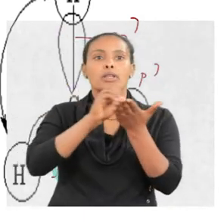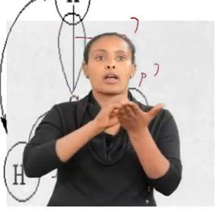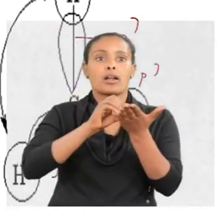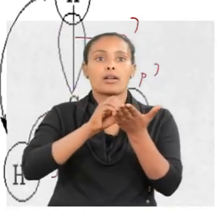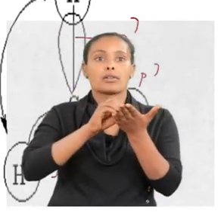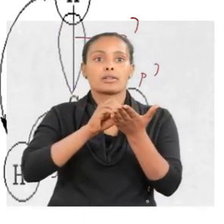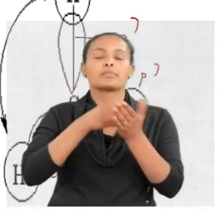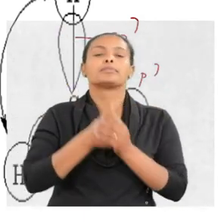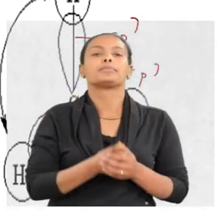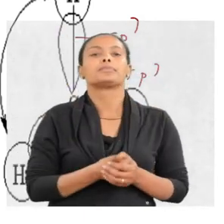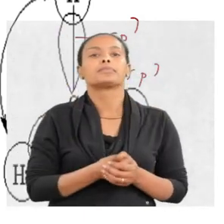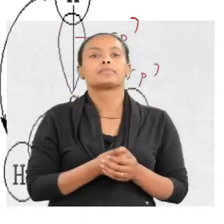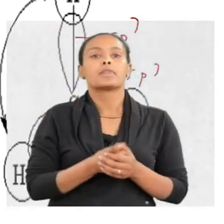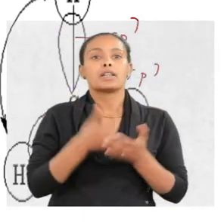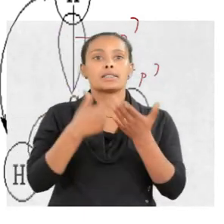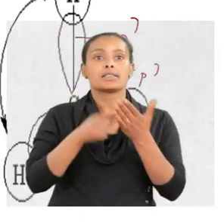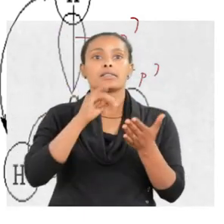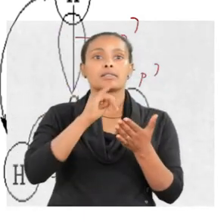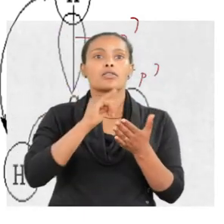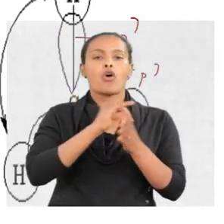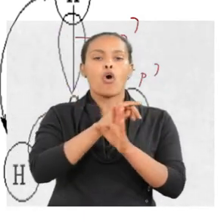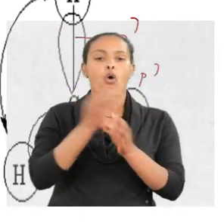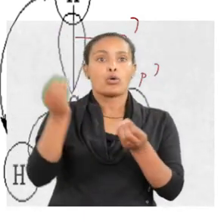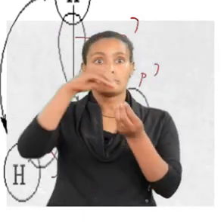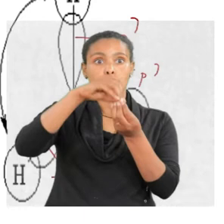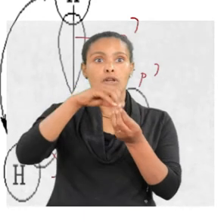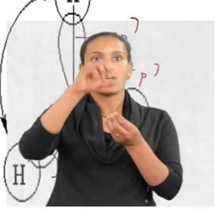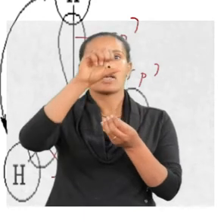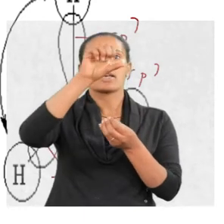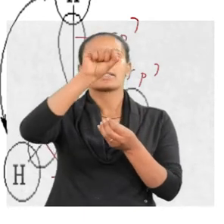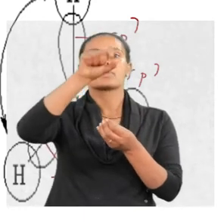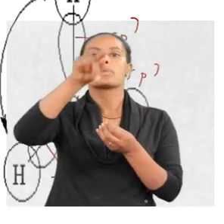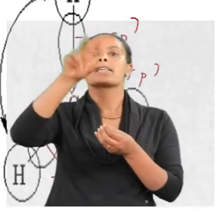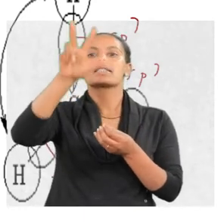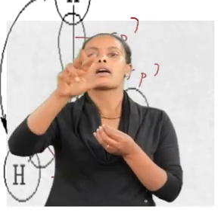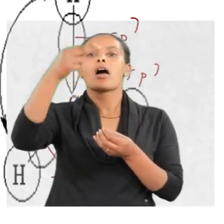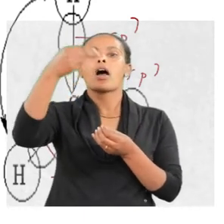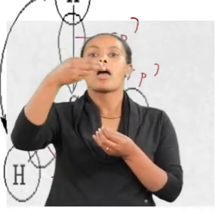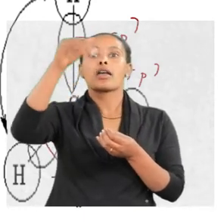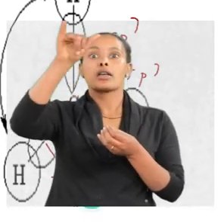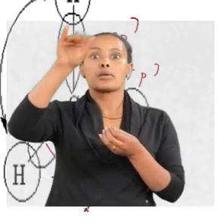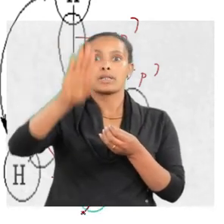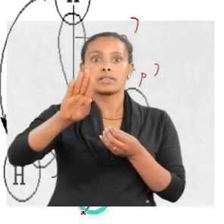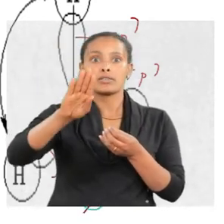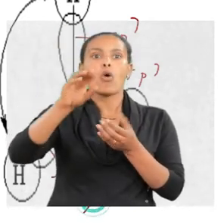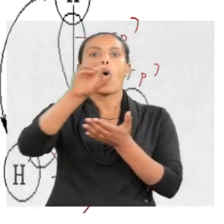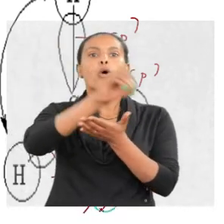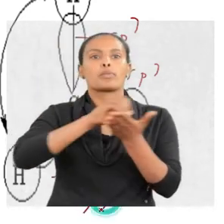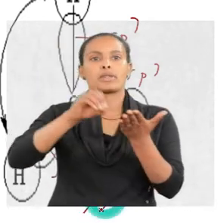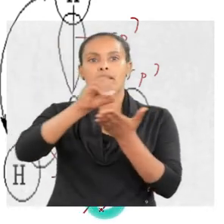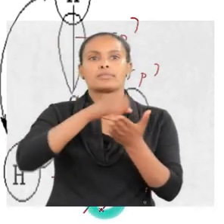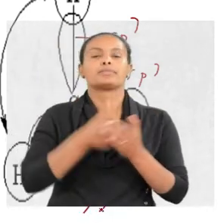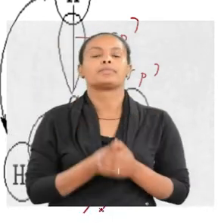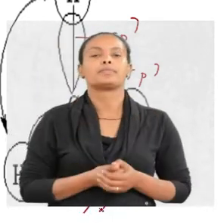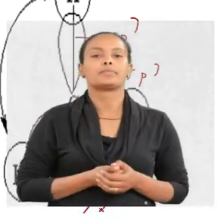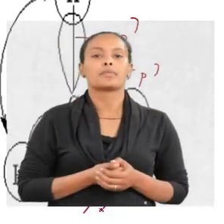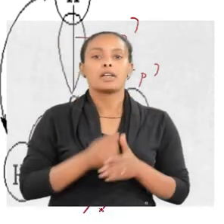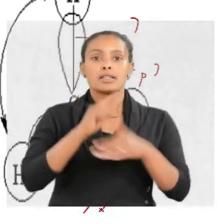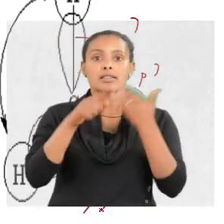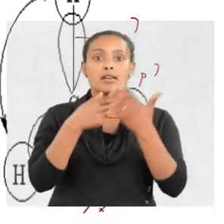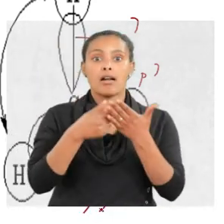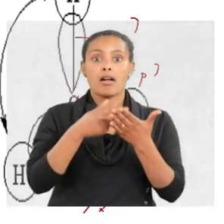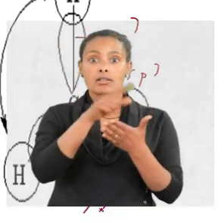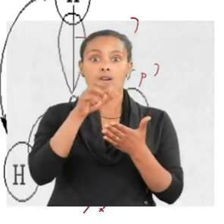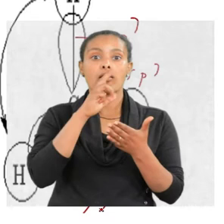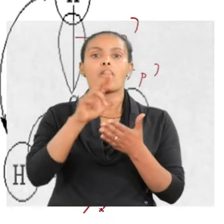sp3 hybrid orbital. This is also sp3 hybrid orbital. sp3 hybrid orbital. There are